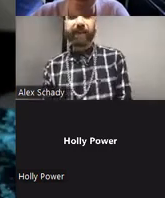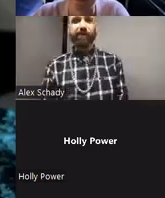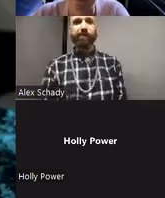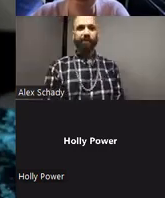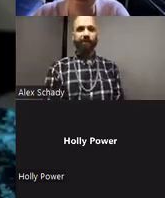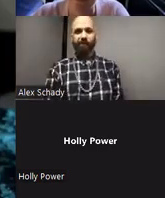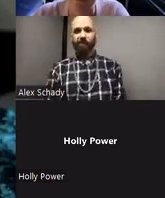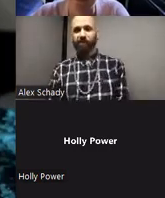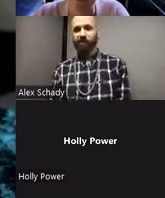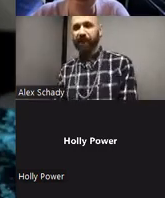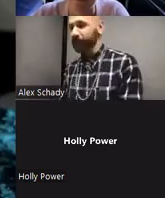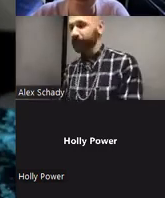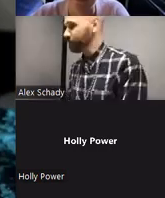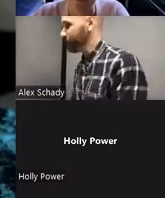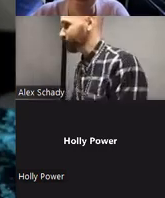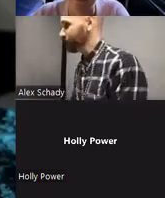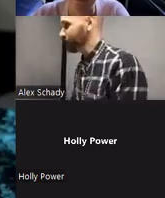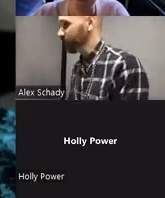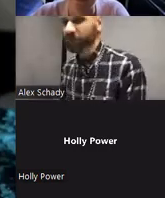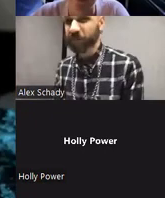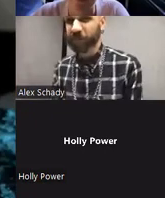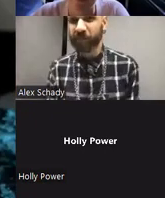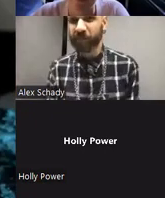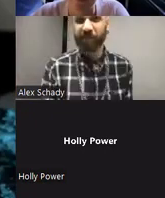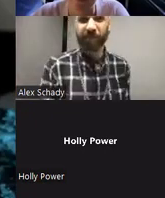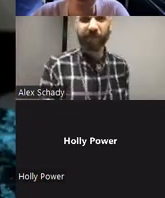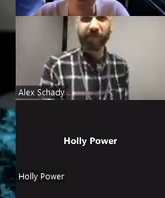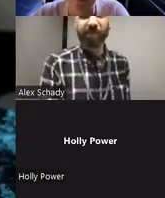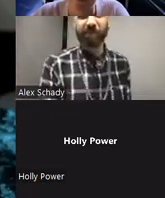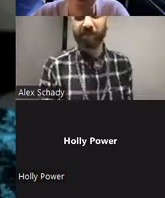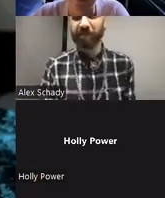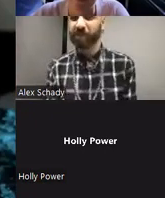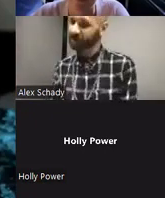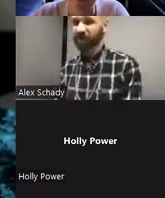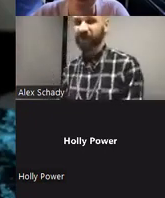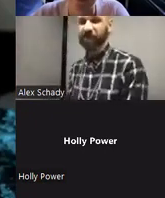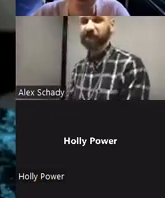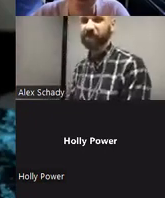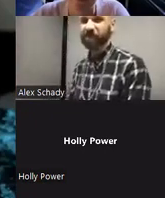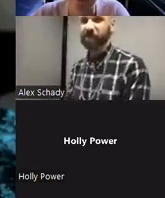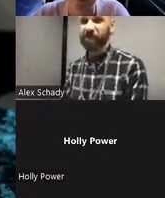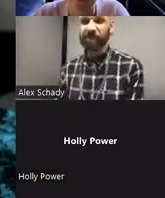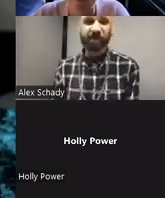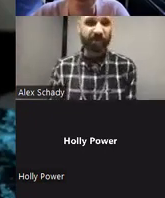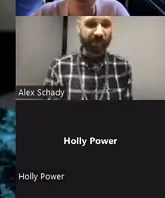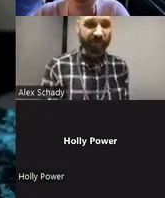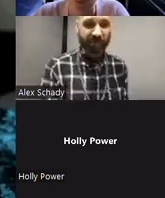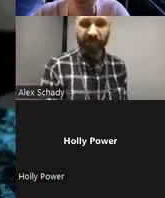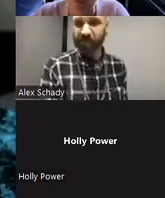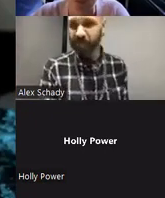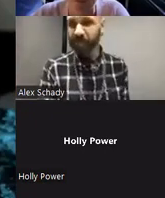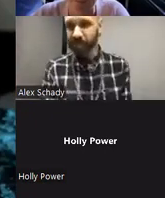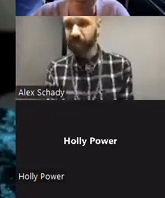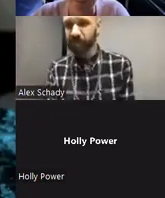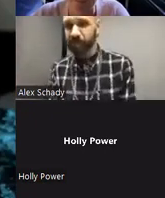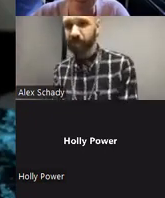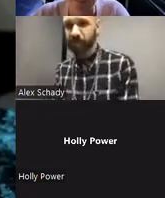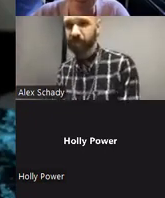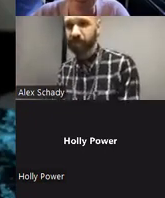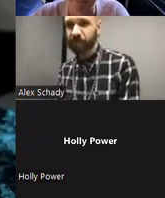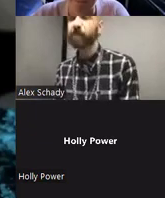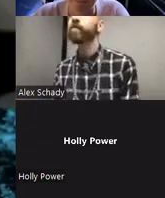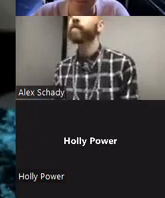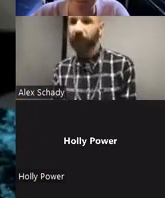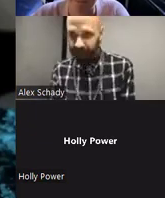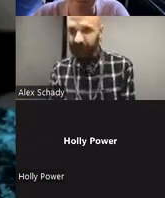relationship continues to grow. That's it. Absolutely. Thank you so much, Alex. I know the participants, they were really wanting to take everything away